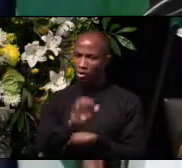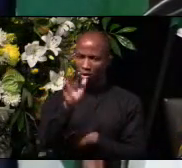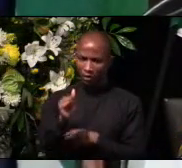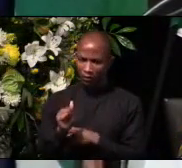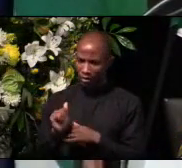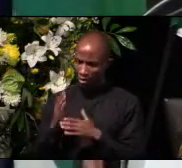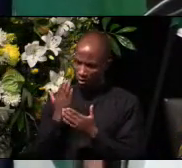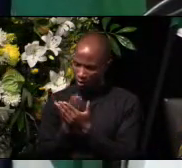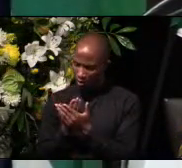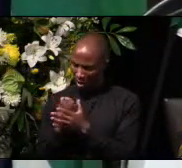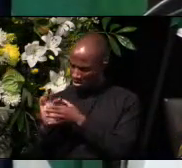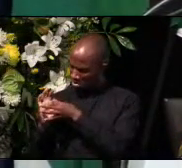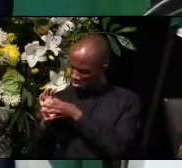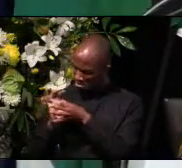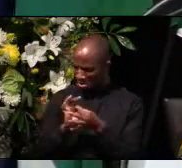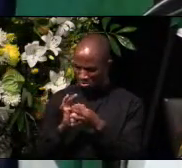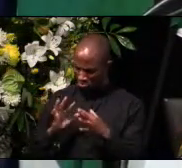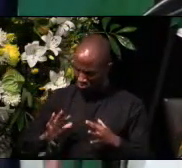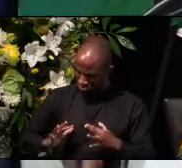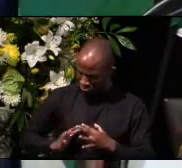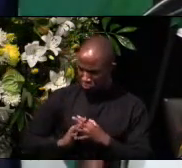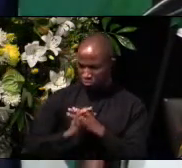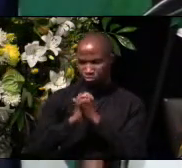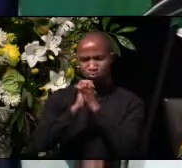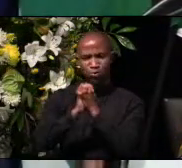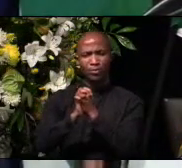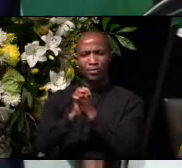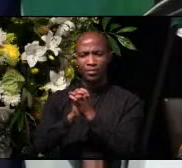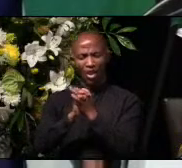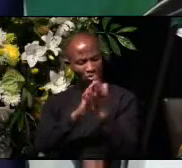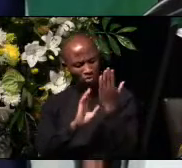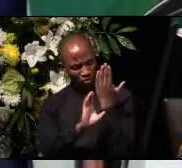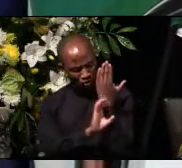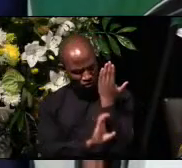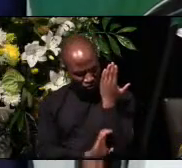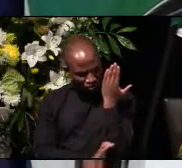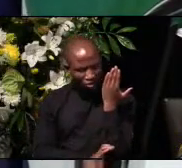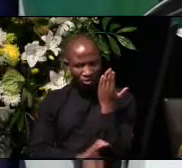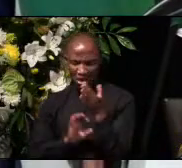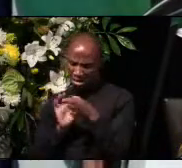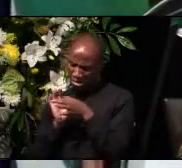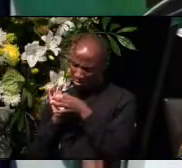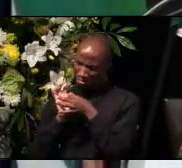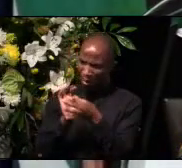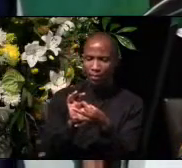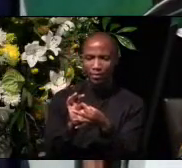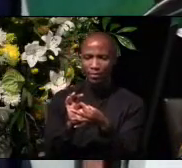about adherence to to the Constitution that would be incorruptable